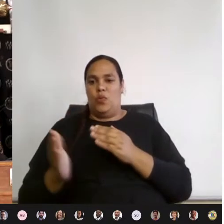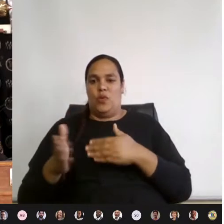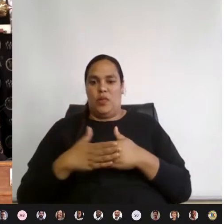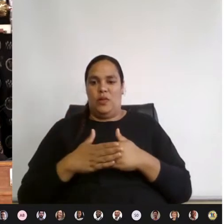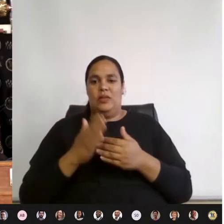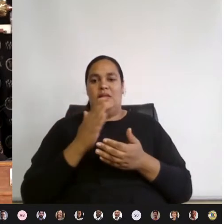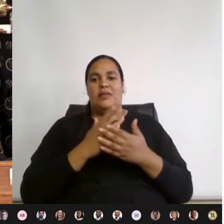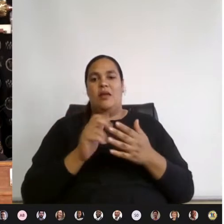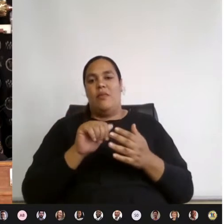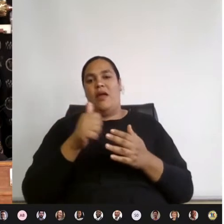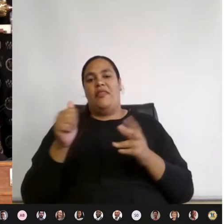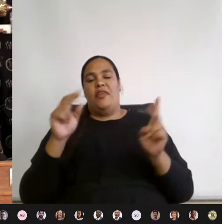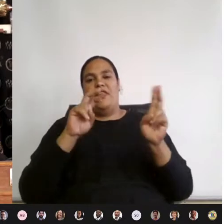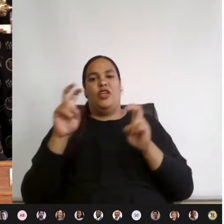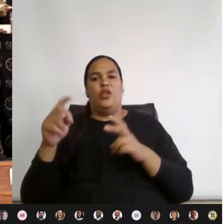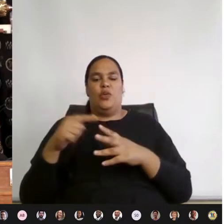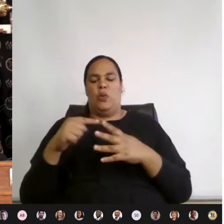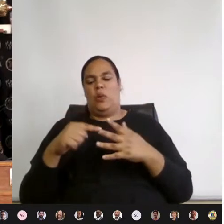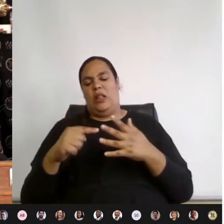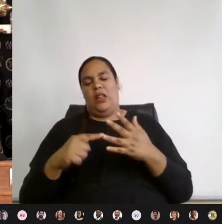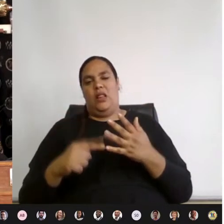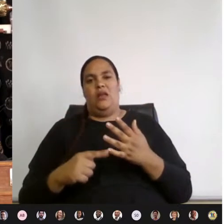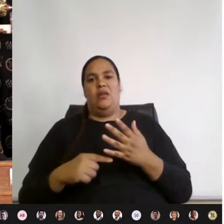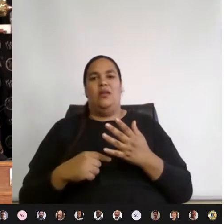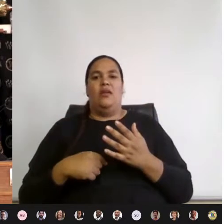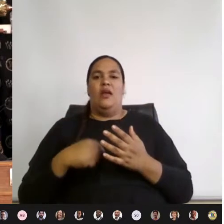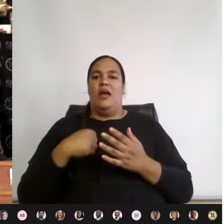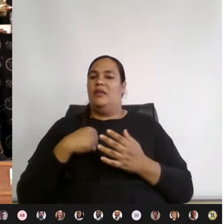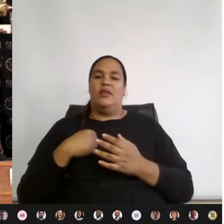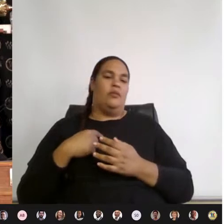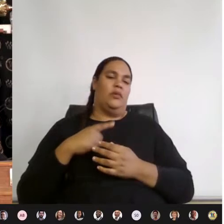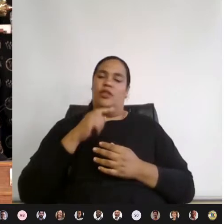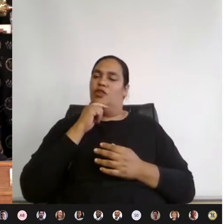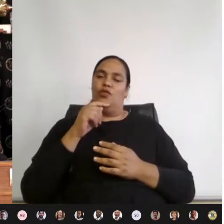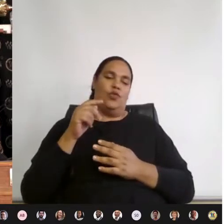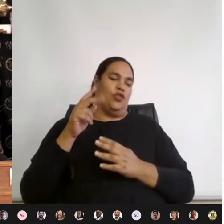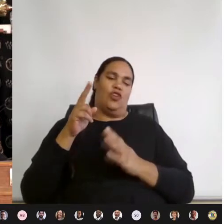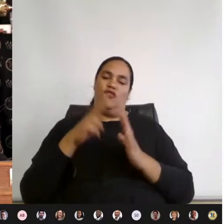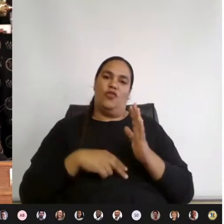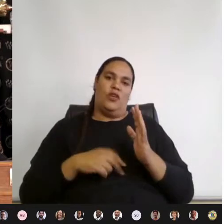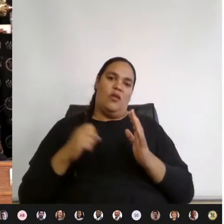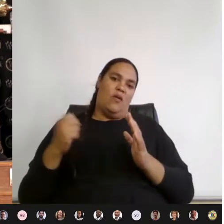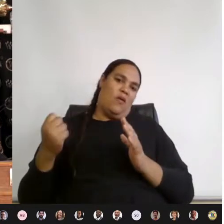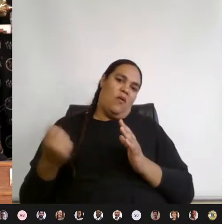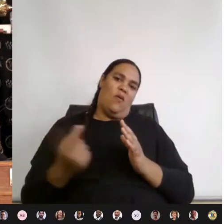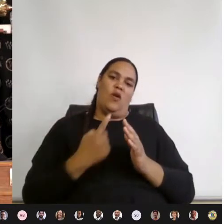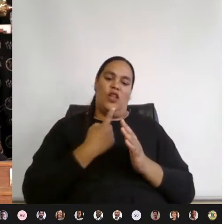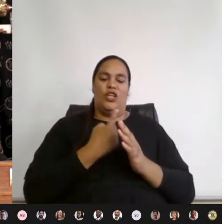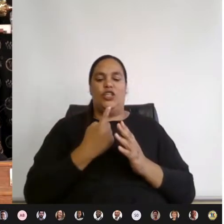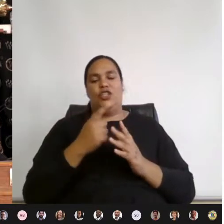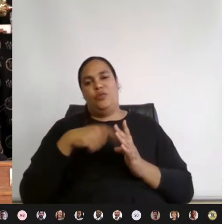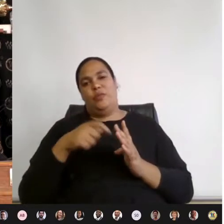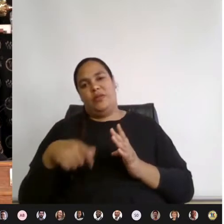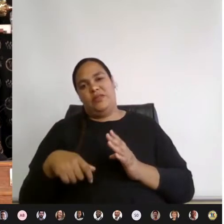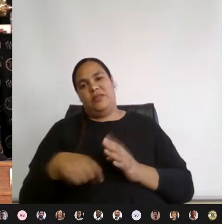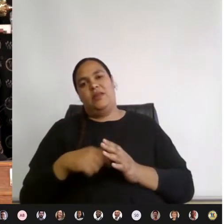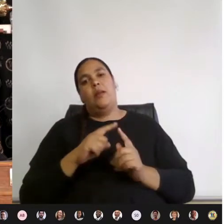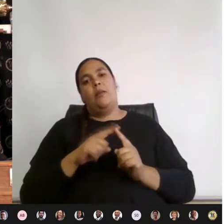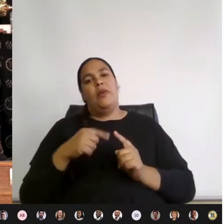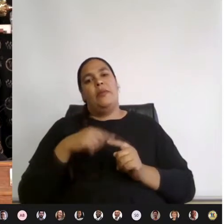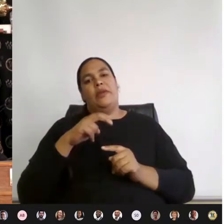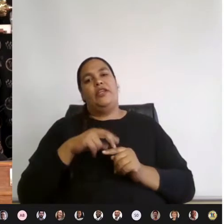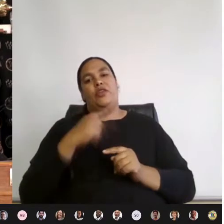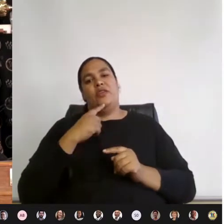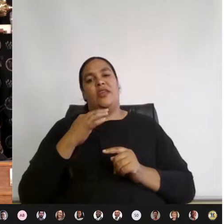other issues that were raised. And I said that I wasn't really going to debate with every single person, but I must say, if I